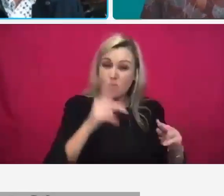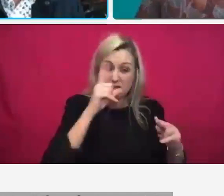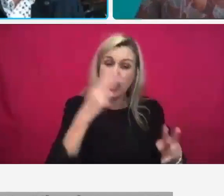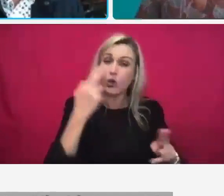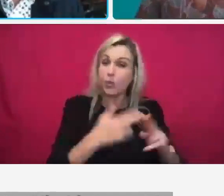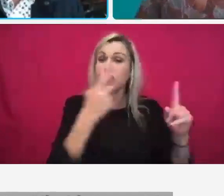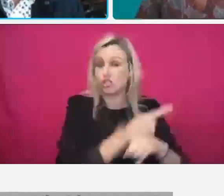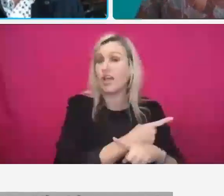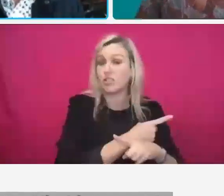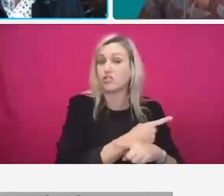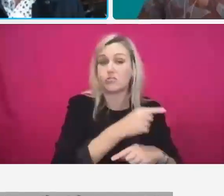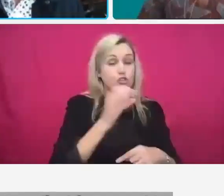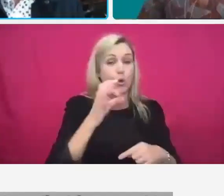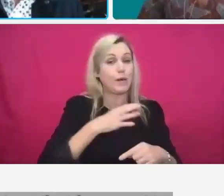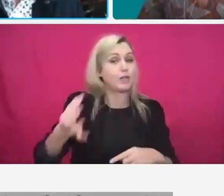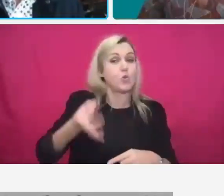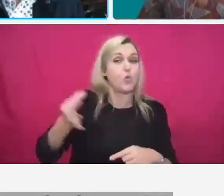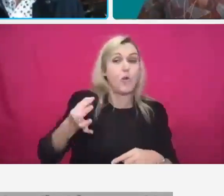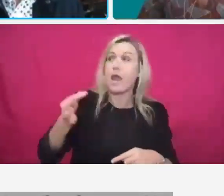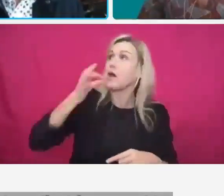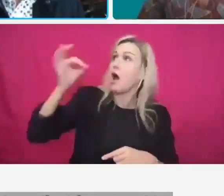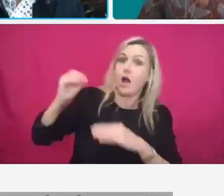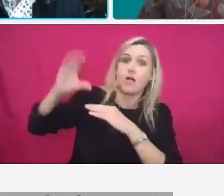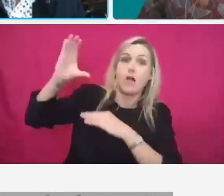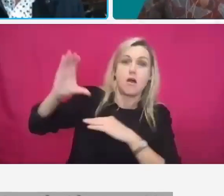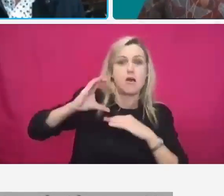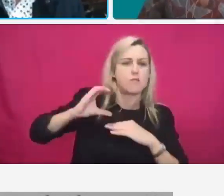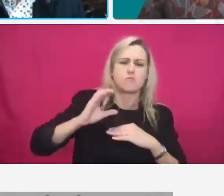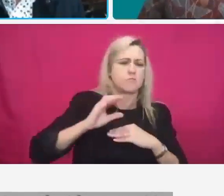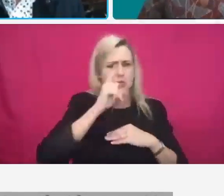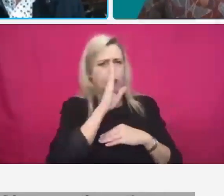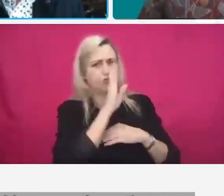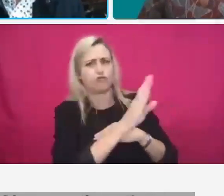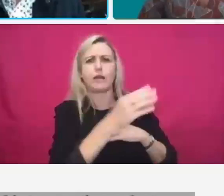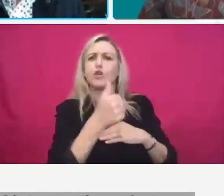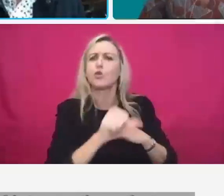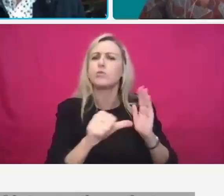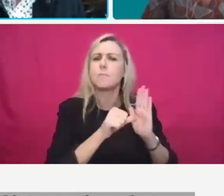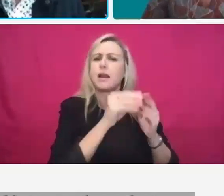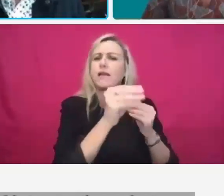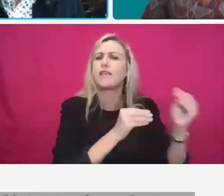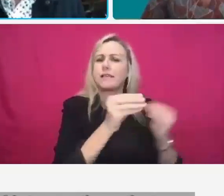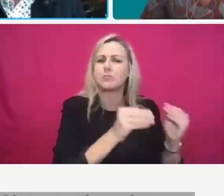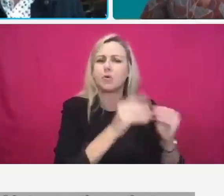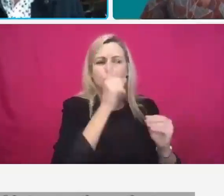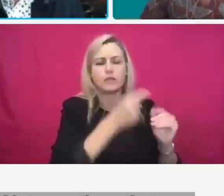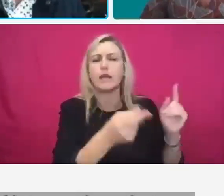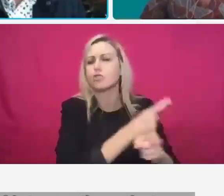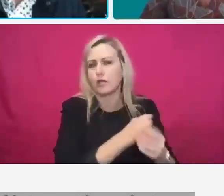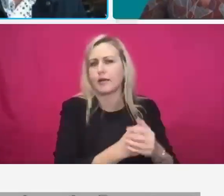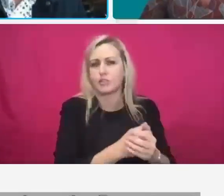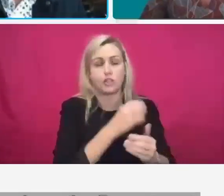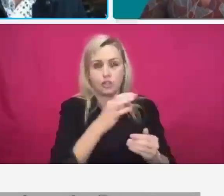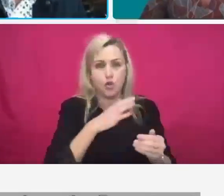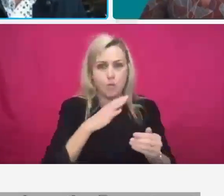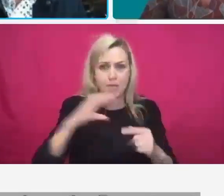the answer. So it's not a funding system that is meant to directly govern the types of interventions that